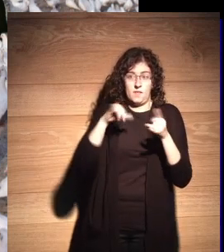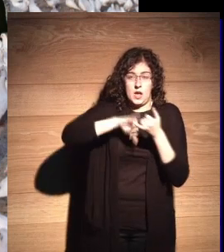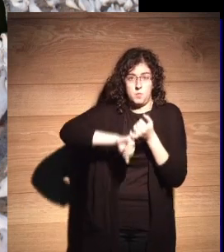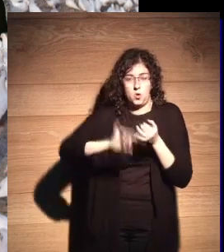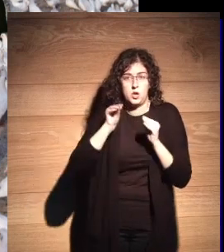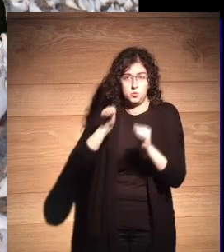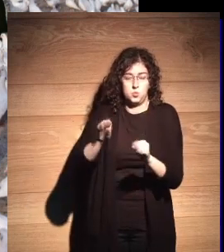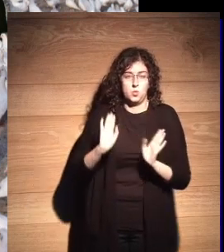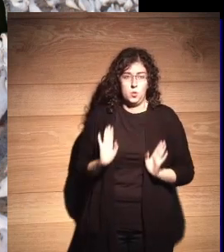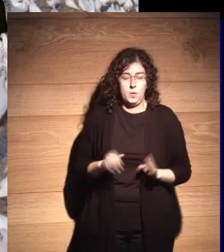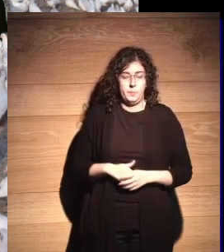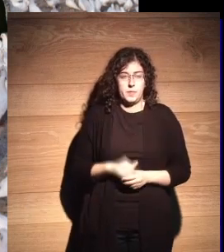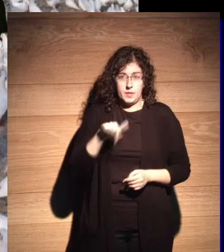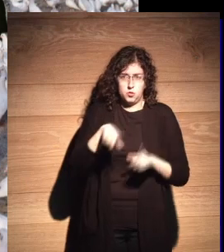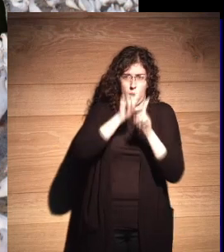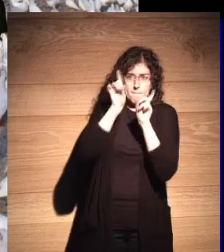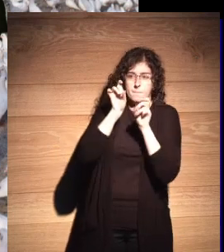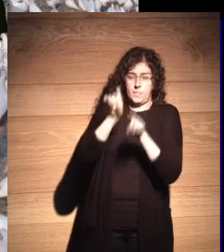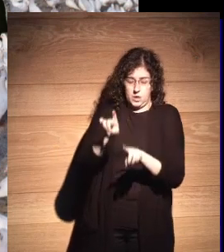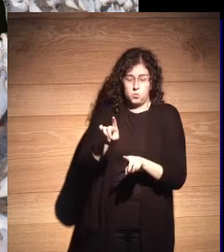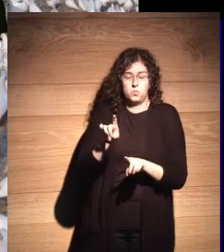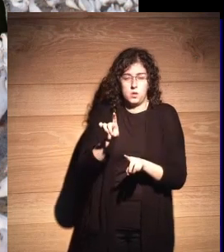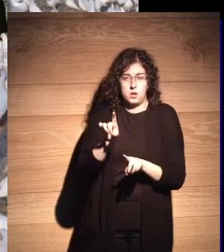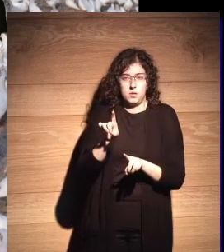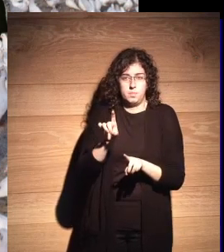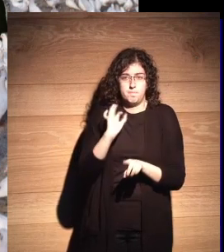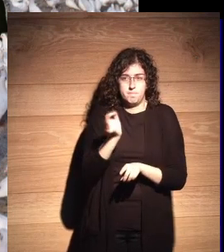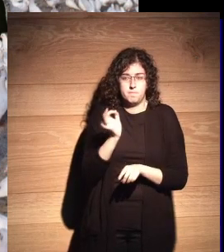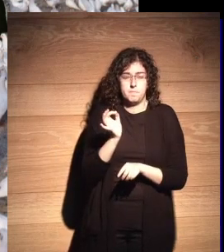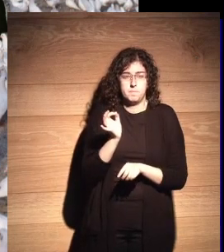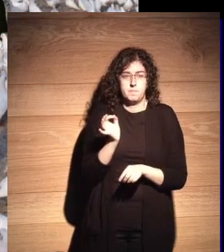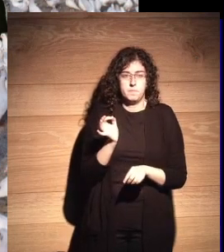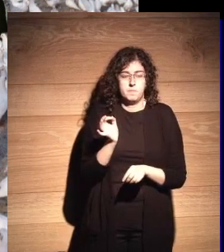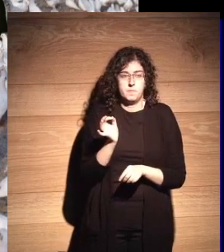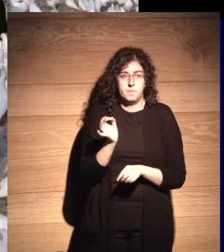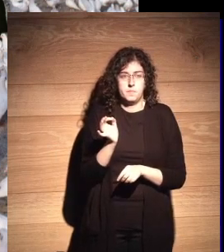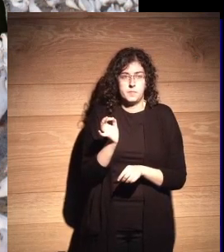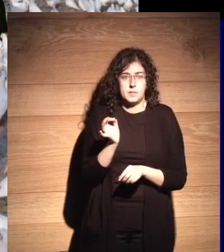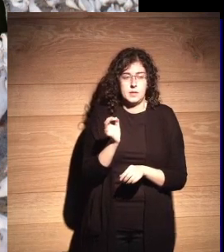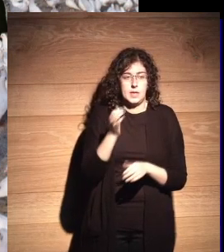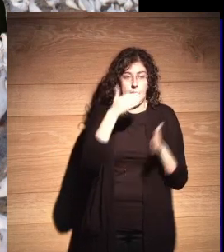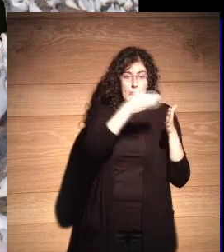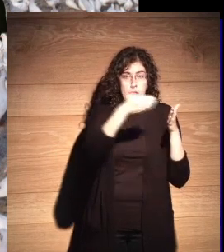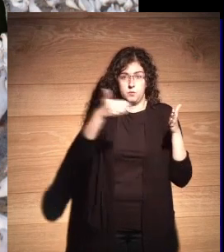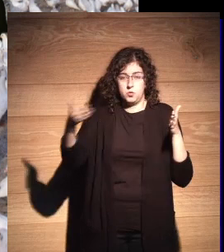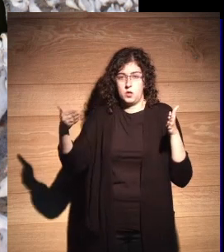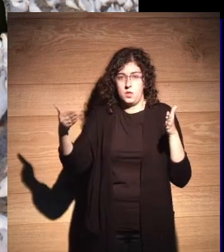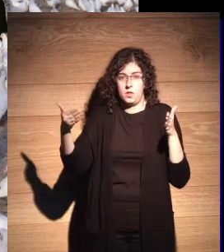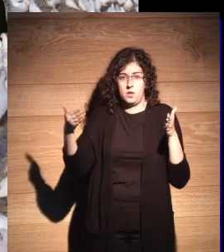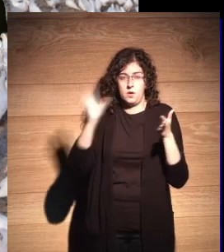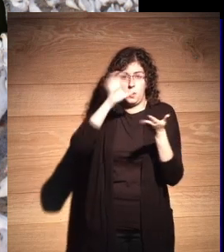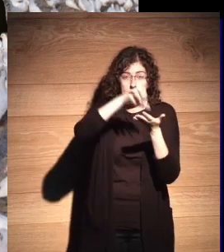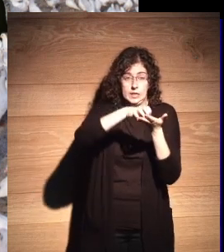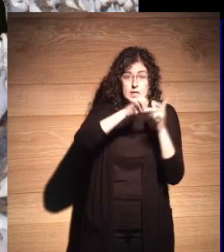You really have, like we have the exhibition in the Leica gallery, and there are only portraits and very